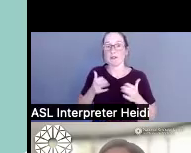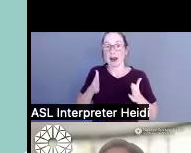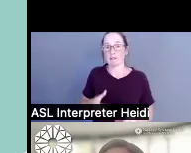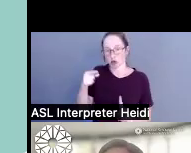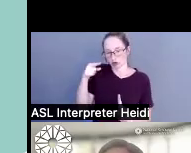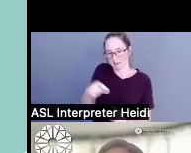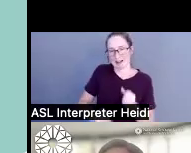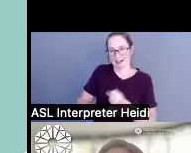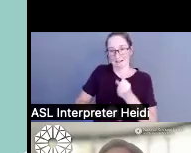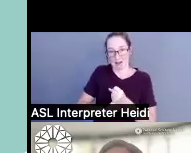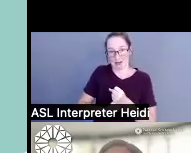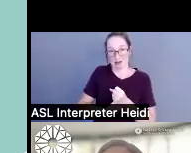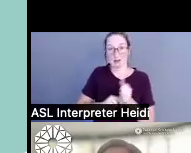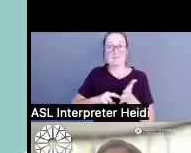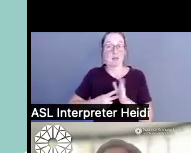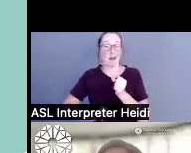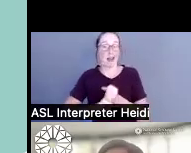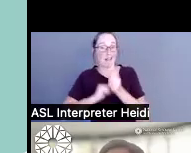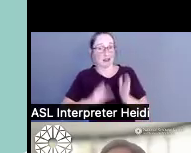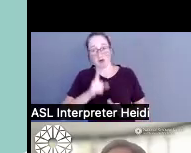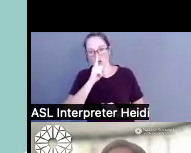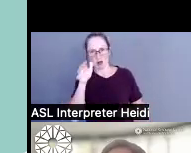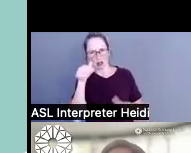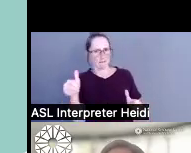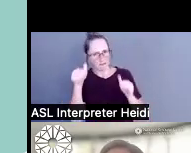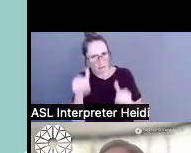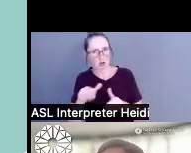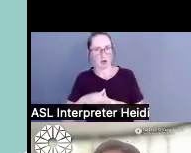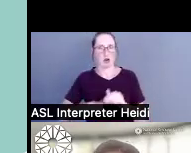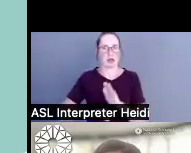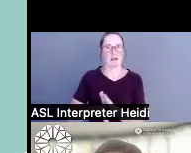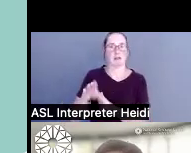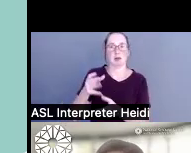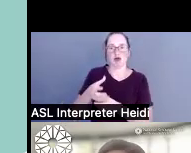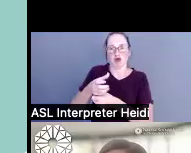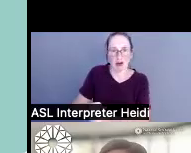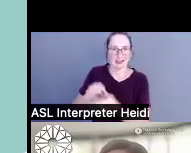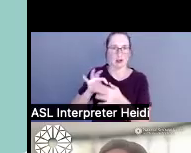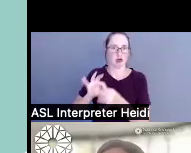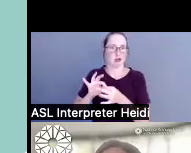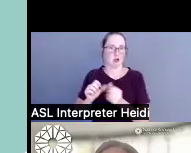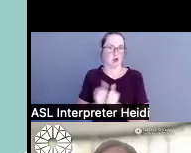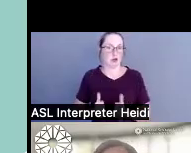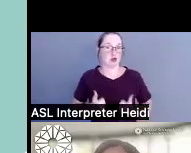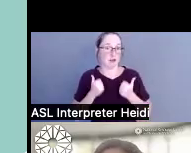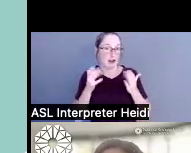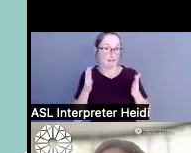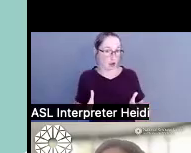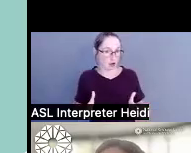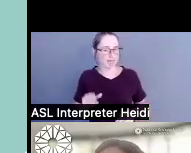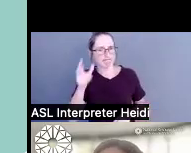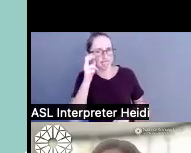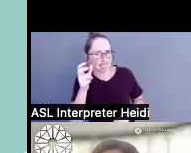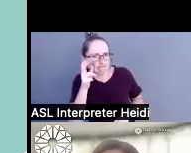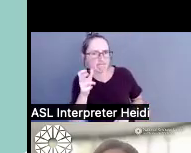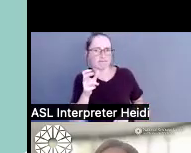advocacy. And this is where advocates are really focusing on developing trusting relationships with survivors to listen,